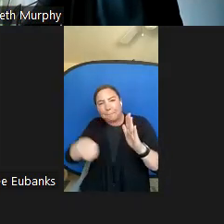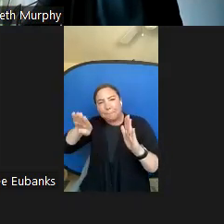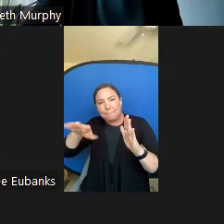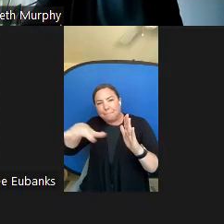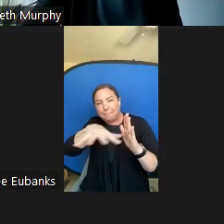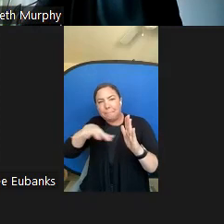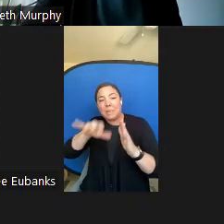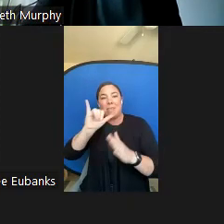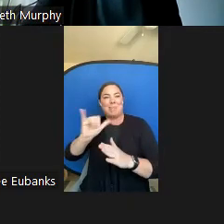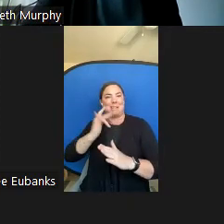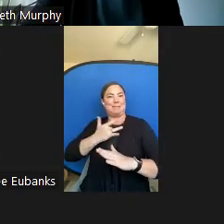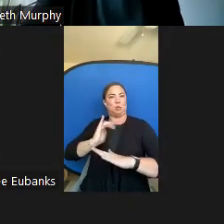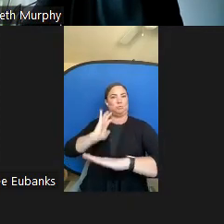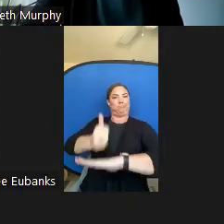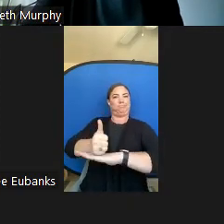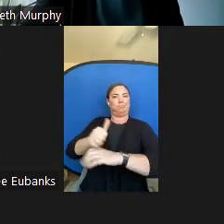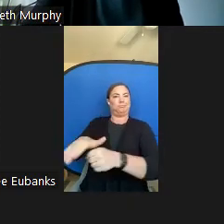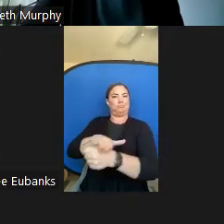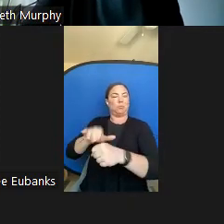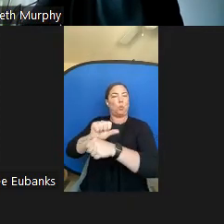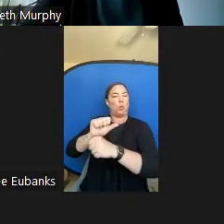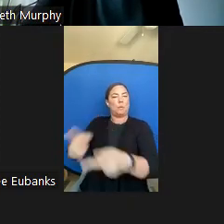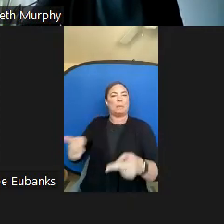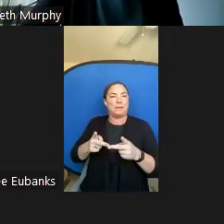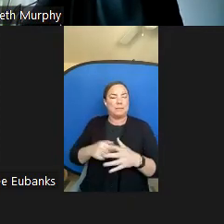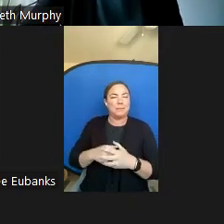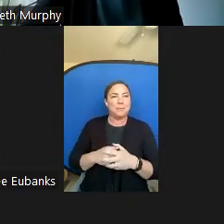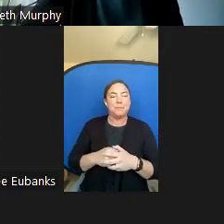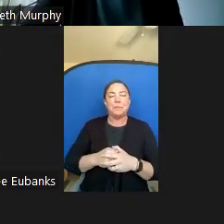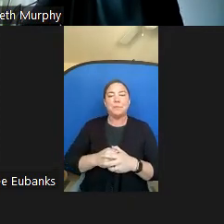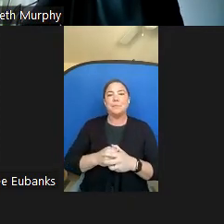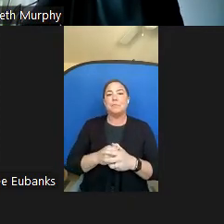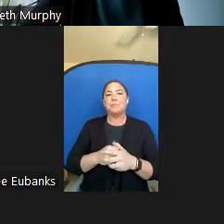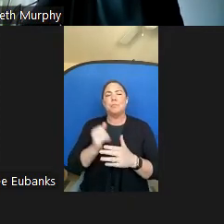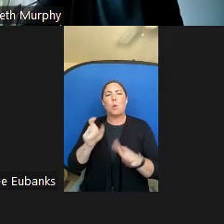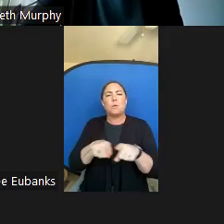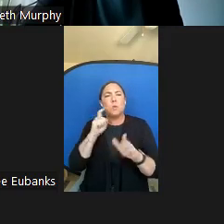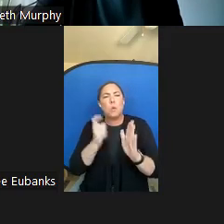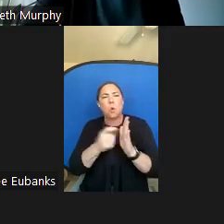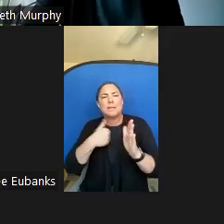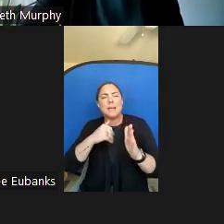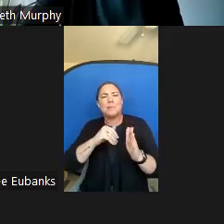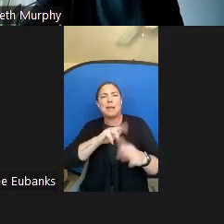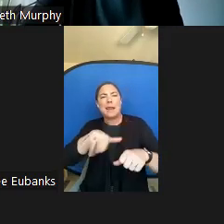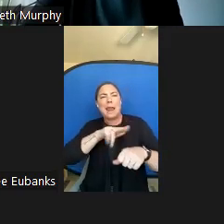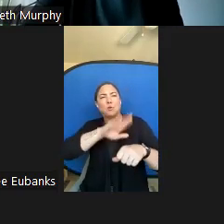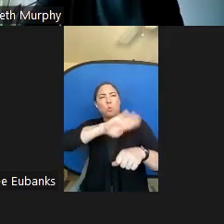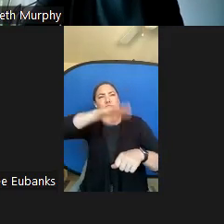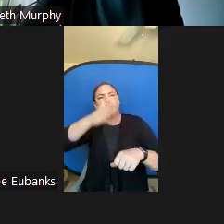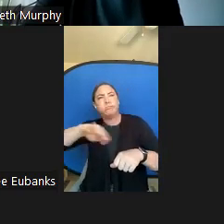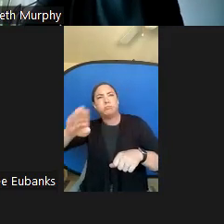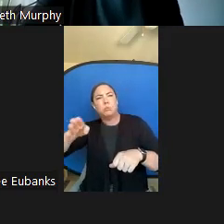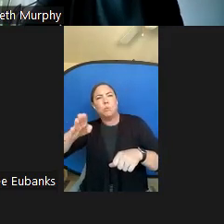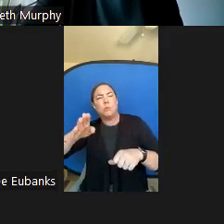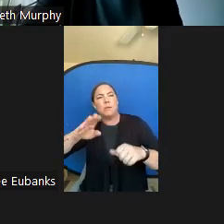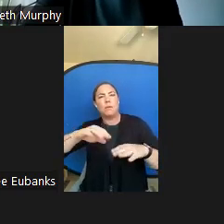the workshops are primarily concentrated. And if you look, there is this kind of natural ridge in the topography, which blocks view